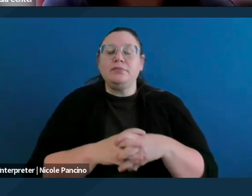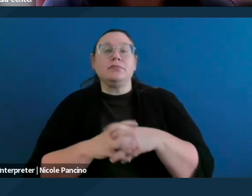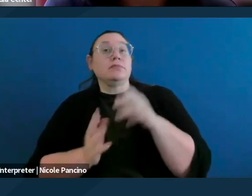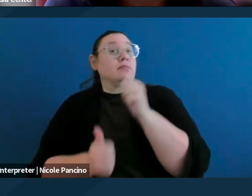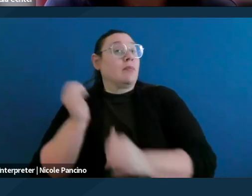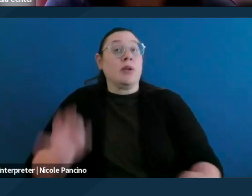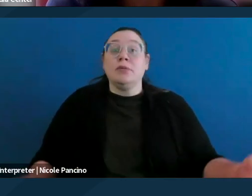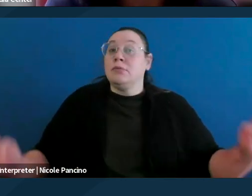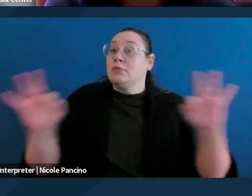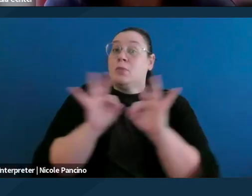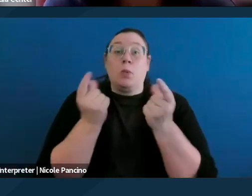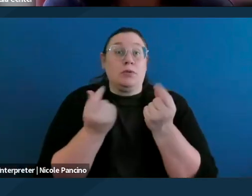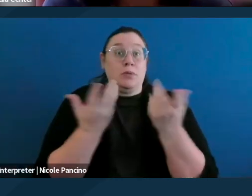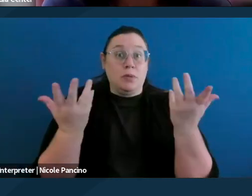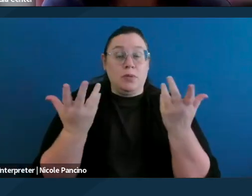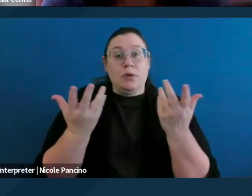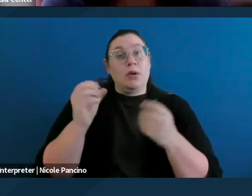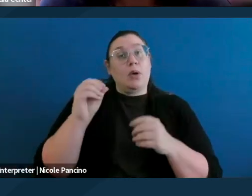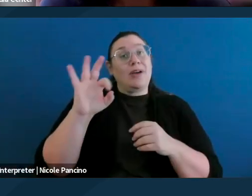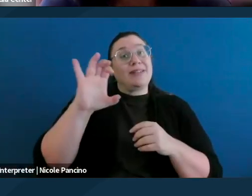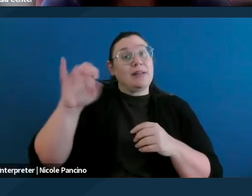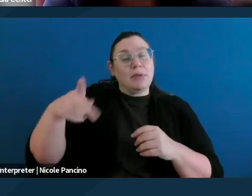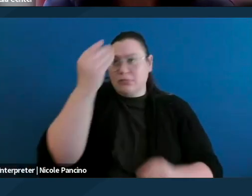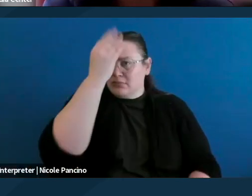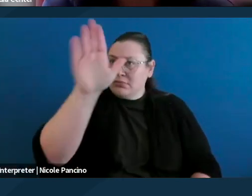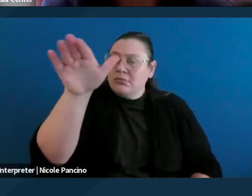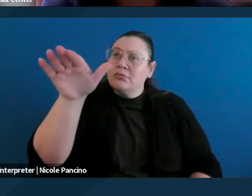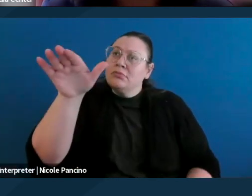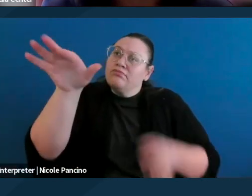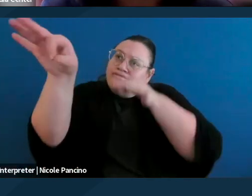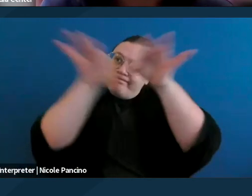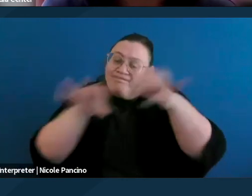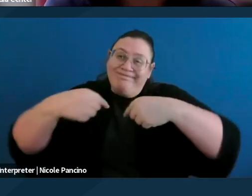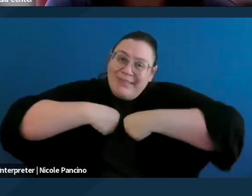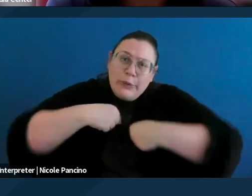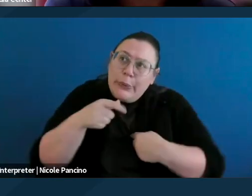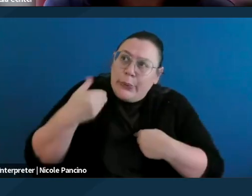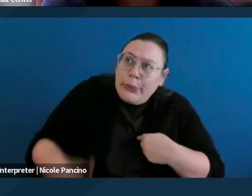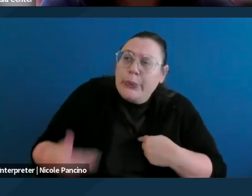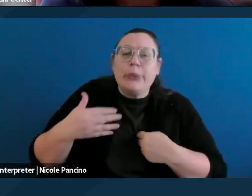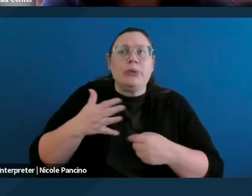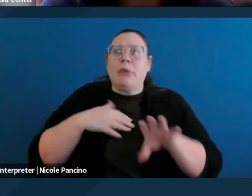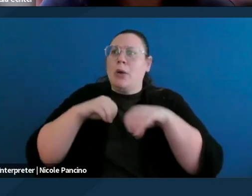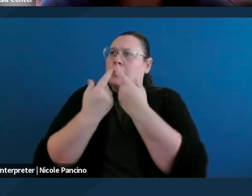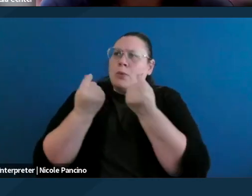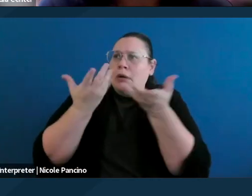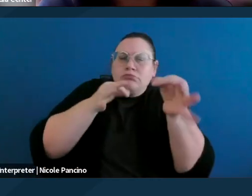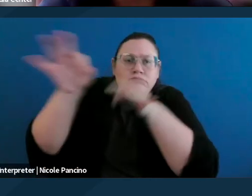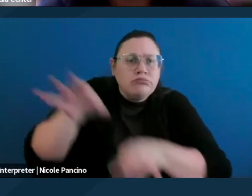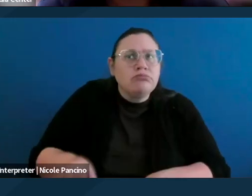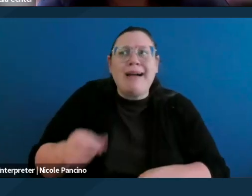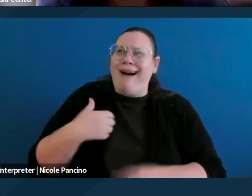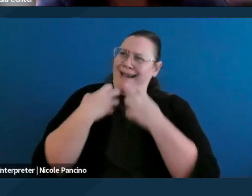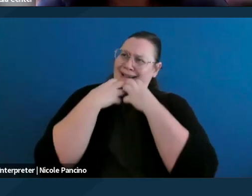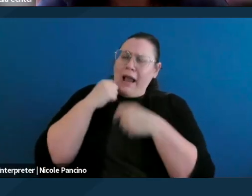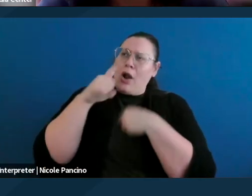important part is to tell OFCCP some details about yourself and your organization and say why you care about